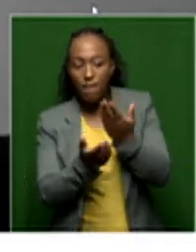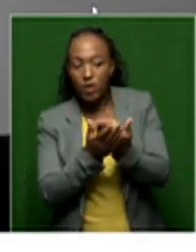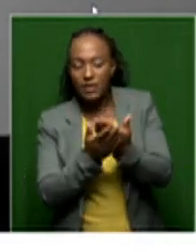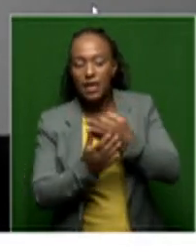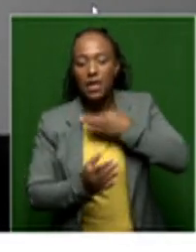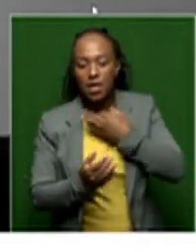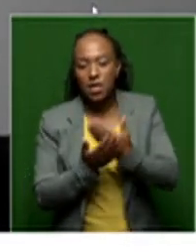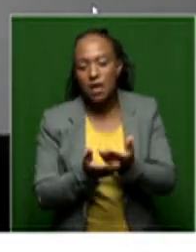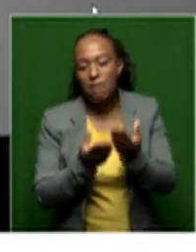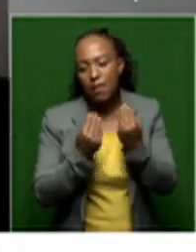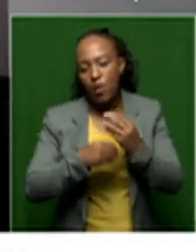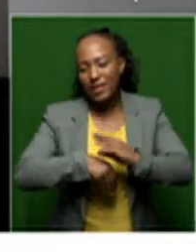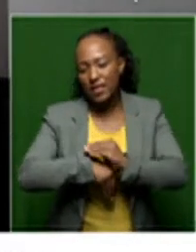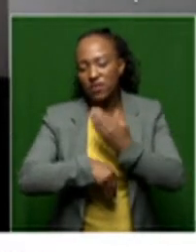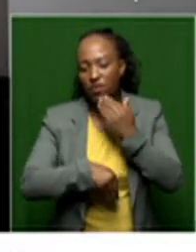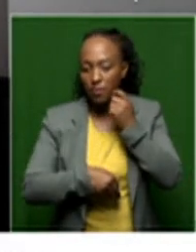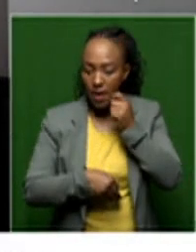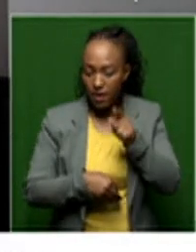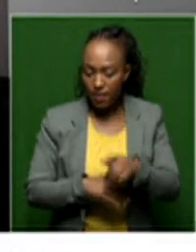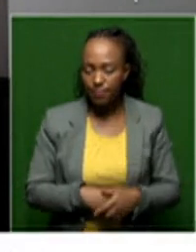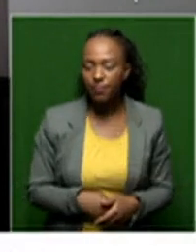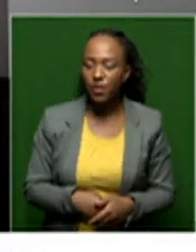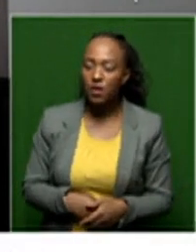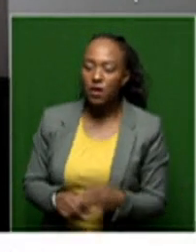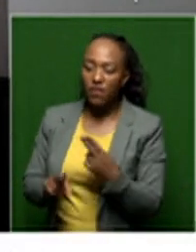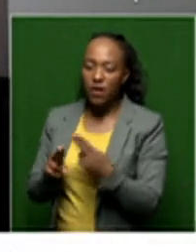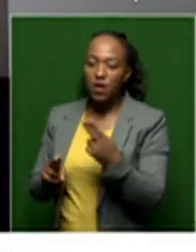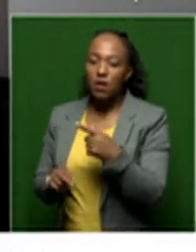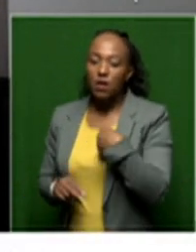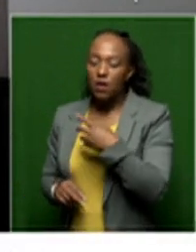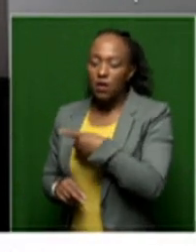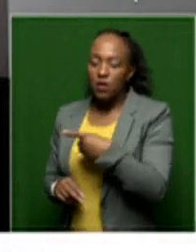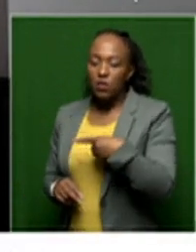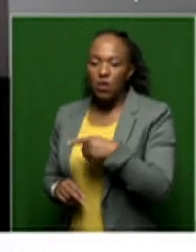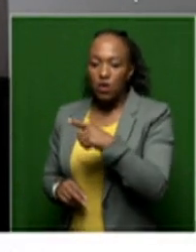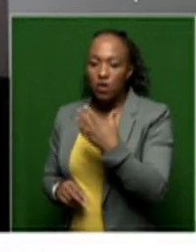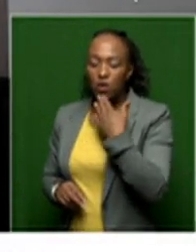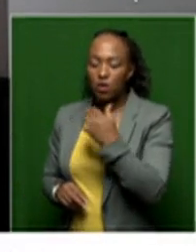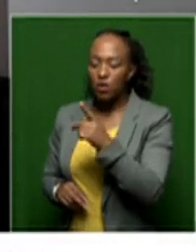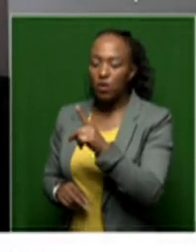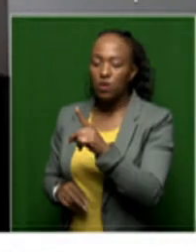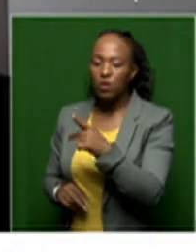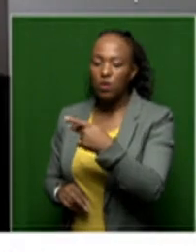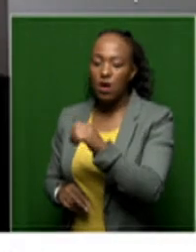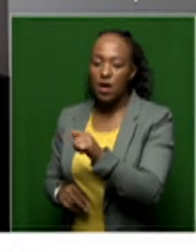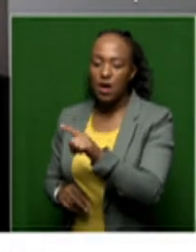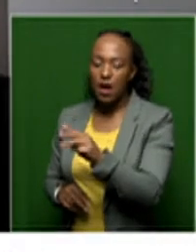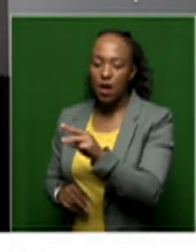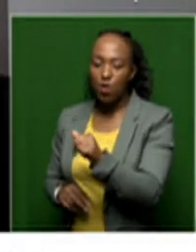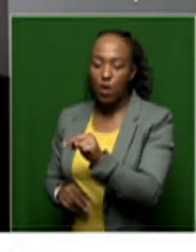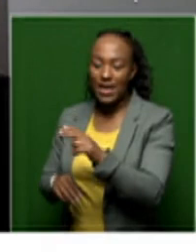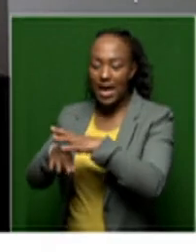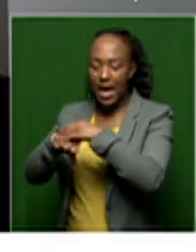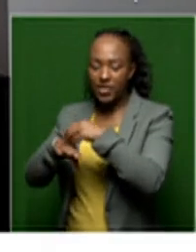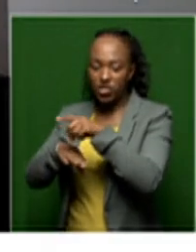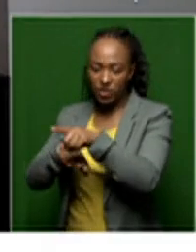risk in that regard as well. Yeah. And then just finally, let me end it off with you, Dr. Khalawan, in terms of age.